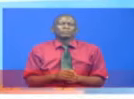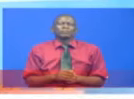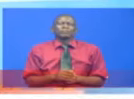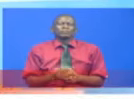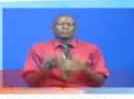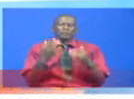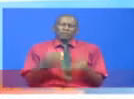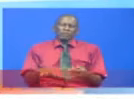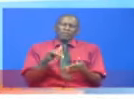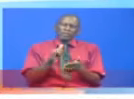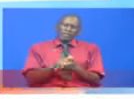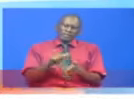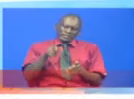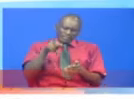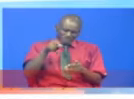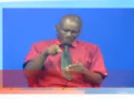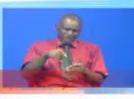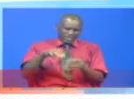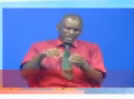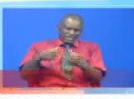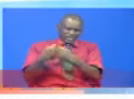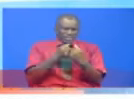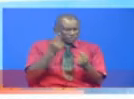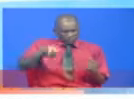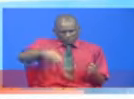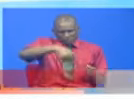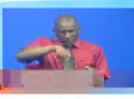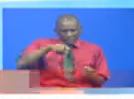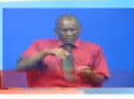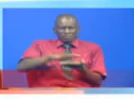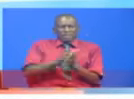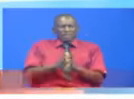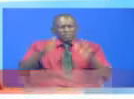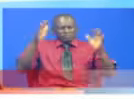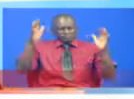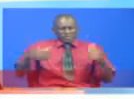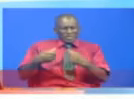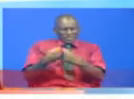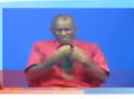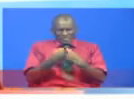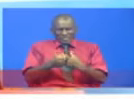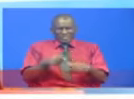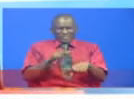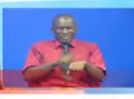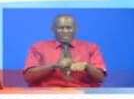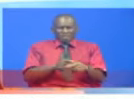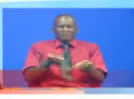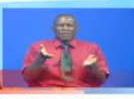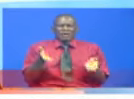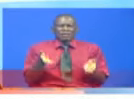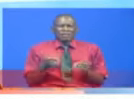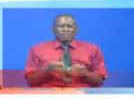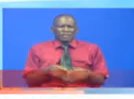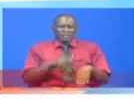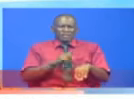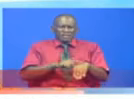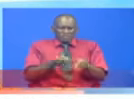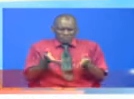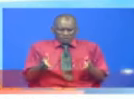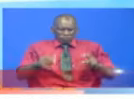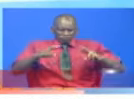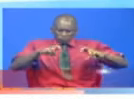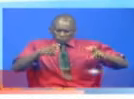That has always been a challenge. It became even a bigger challenge the moment that now contact tracing